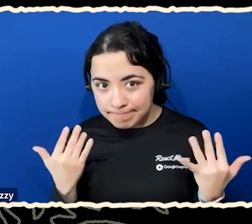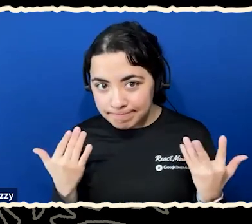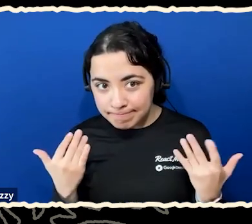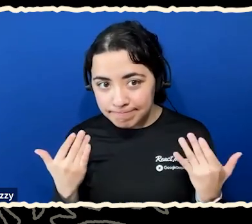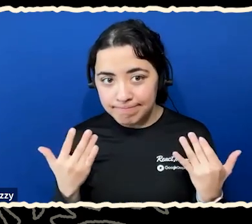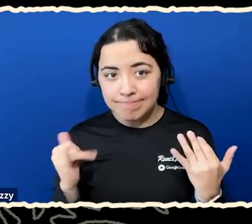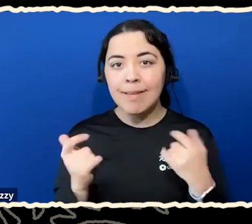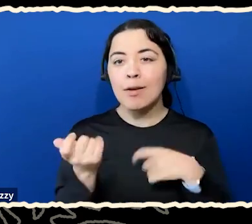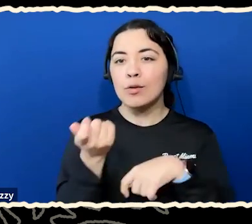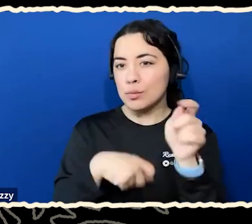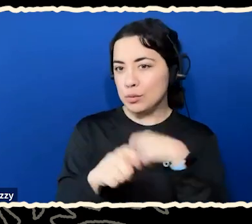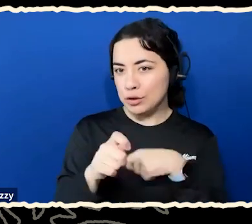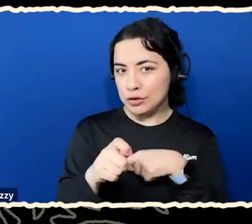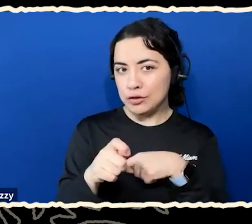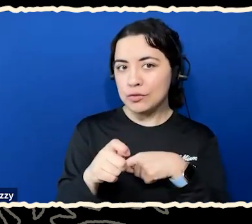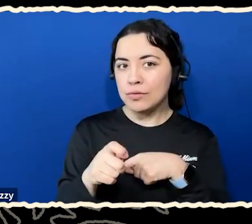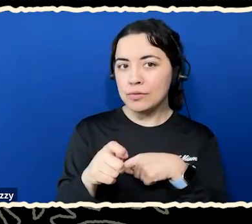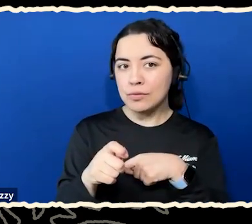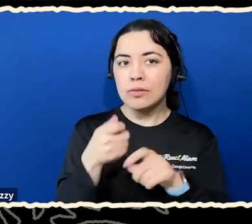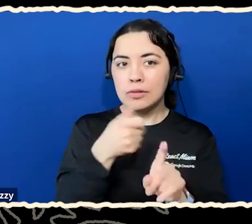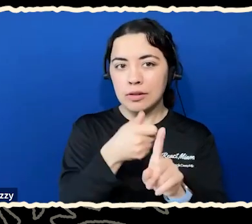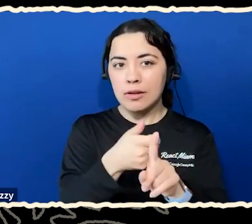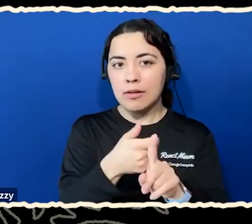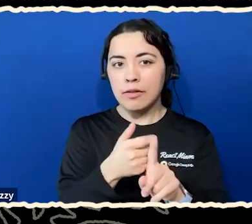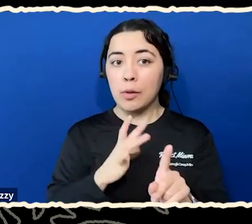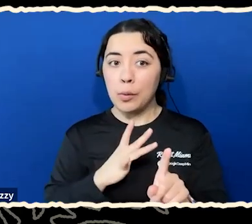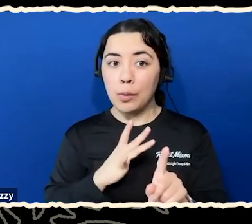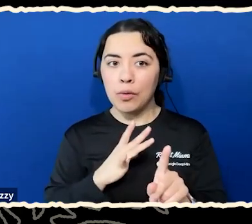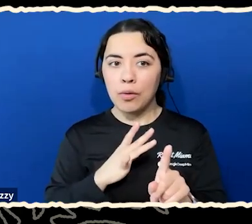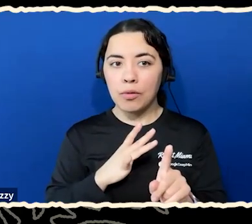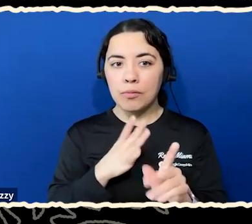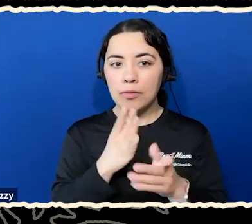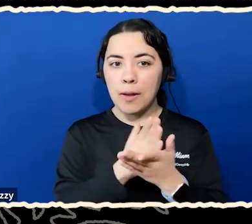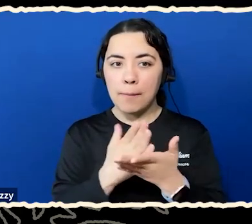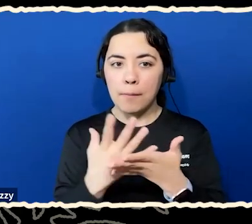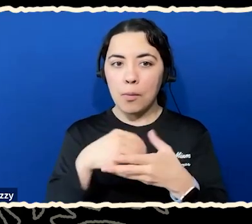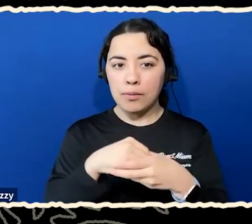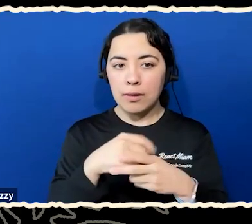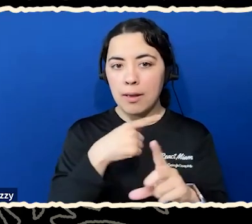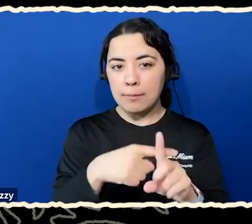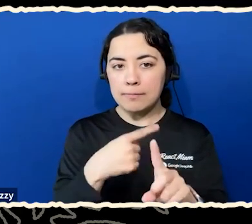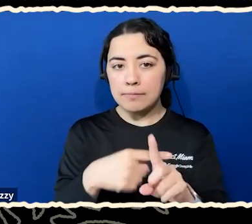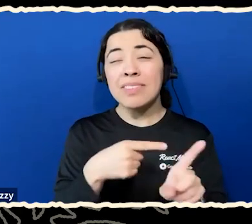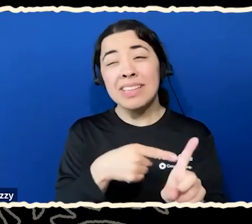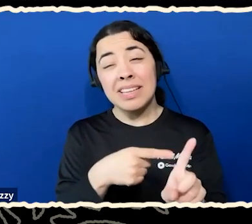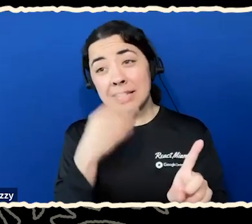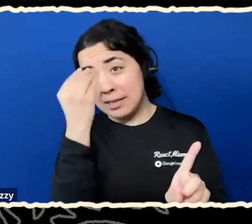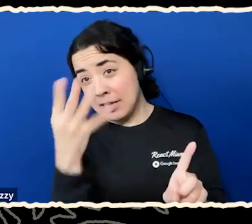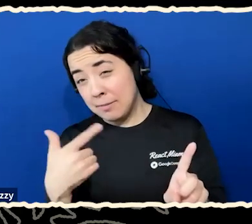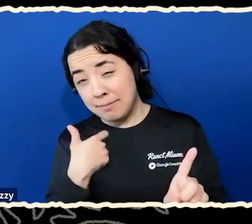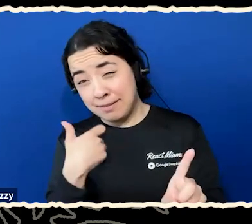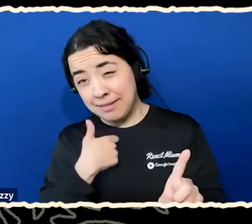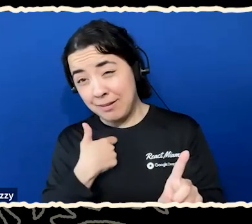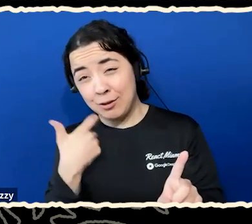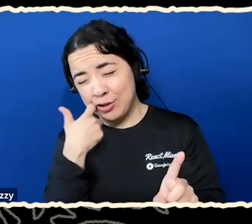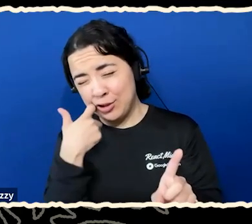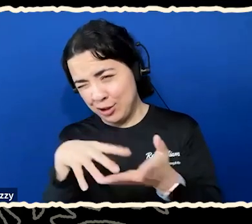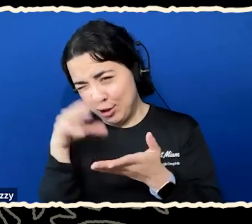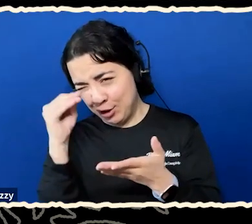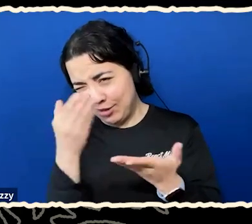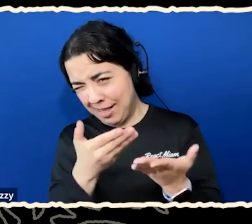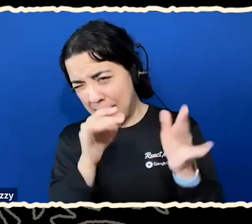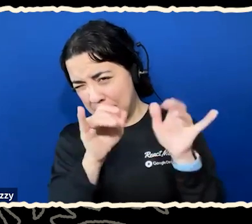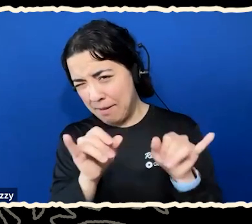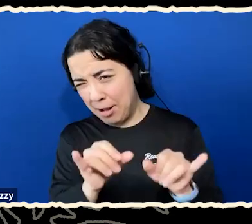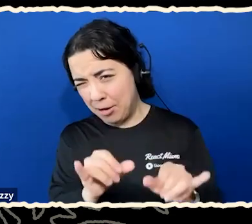a pretty cool component, optimistic questions. I just learned this pattern, by the way. But essentially what we do